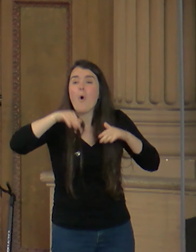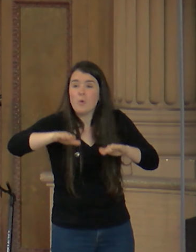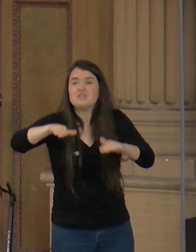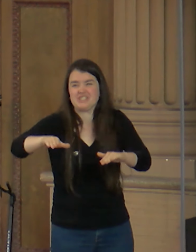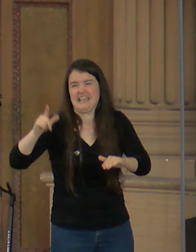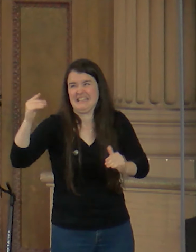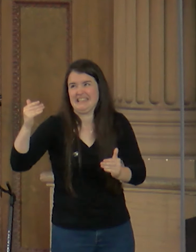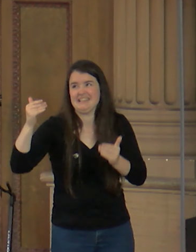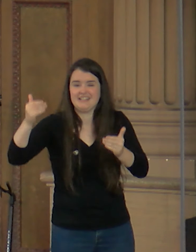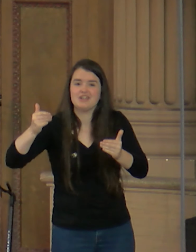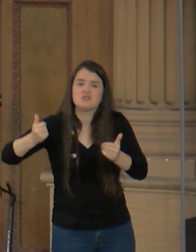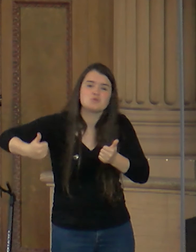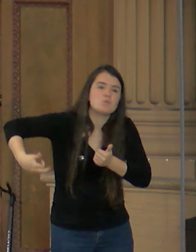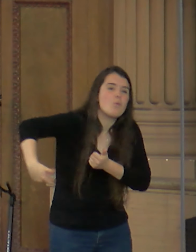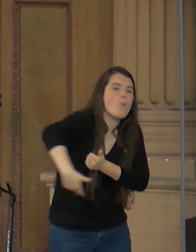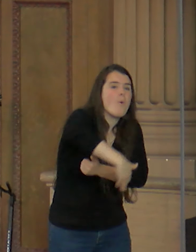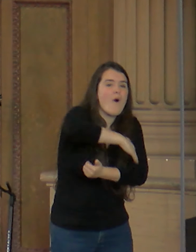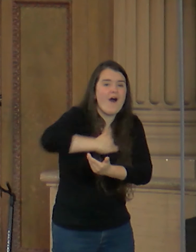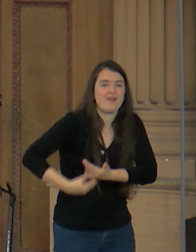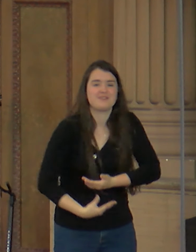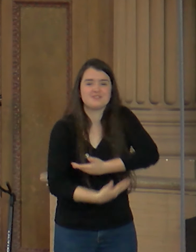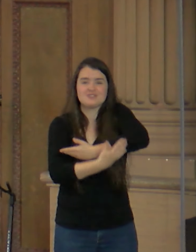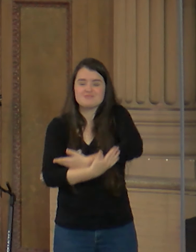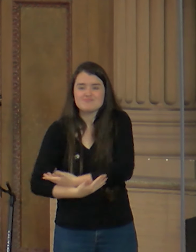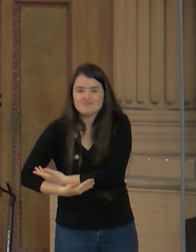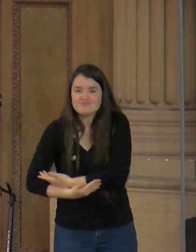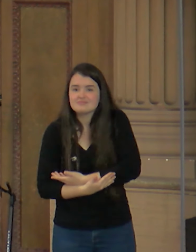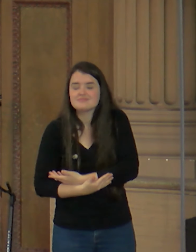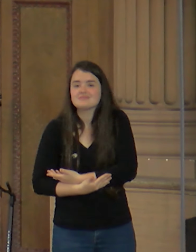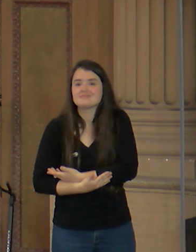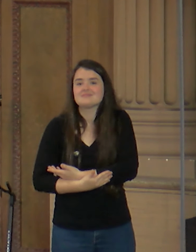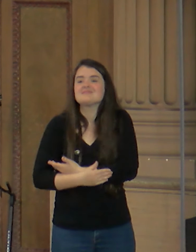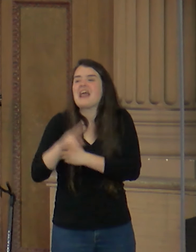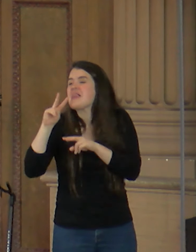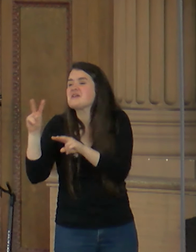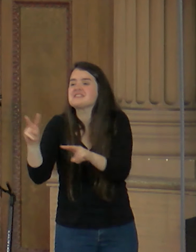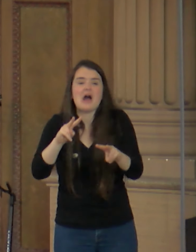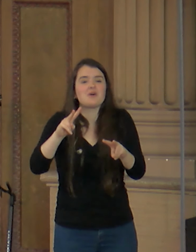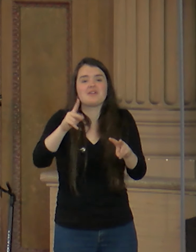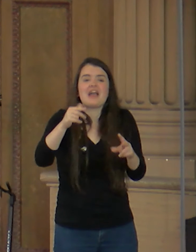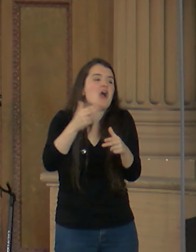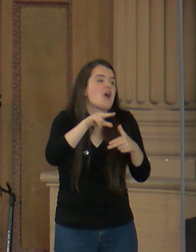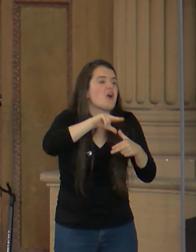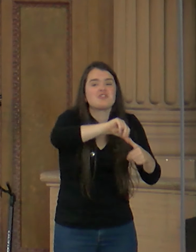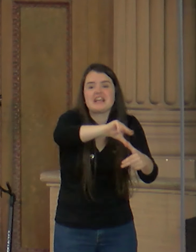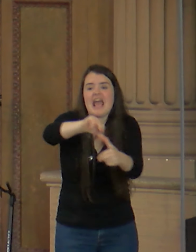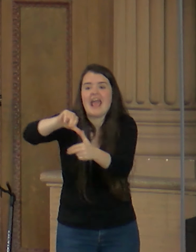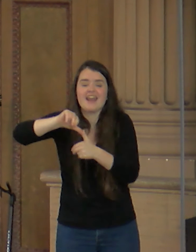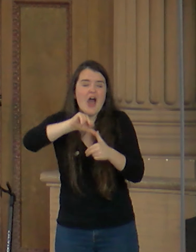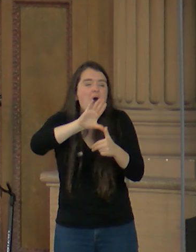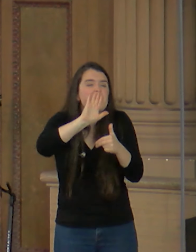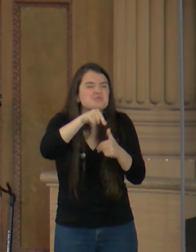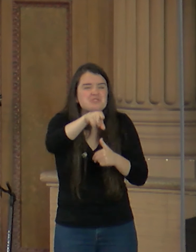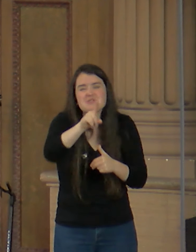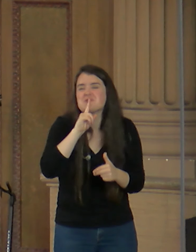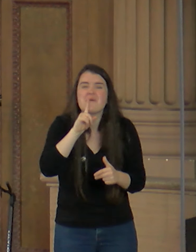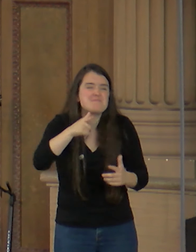That there's a hurricane raging out on the sea, and God says, "Oh, you're so mad?" And he wraps it up and contains